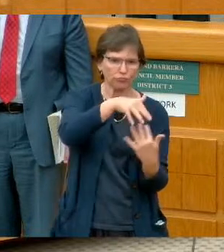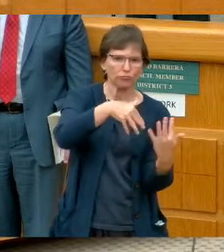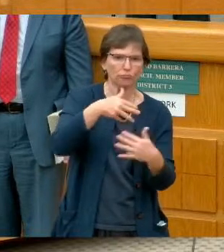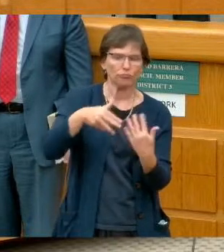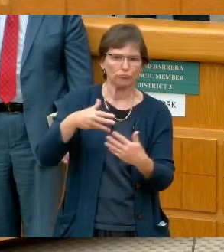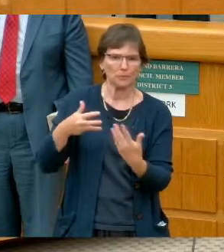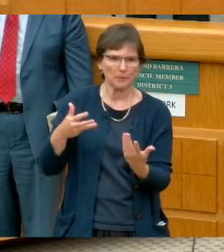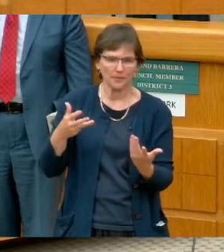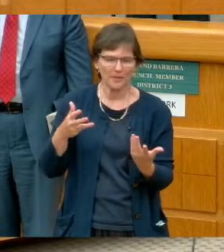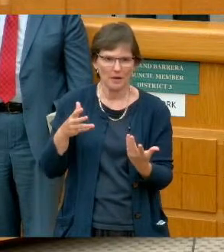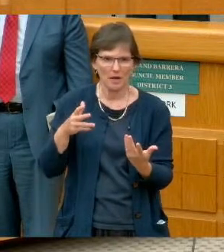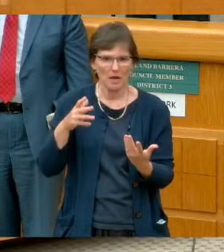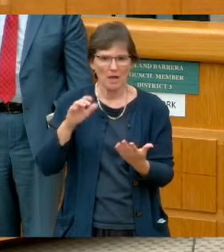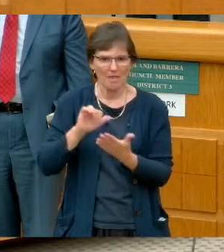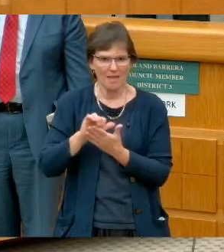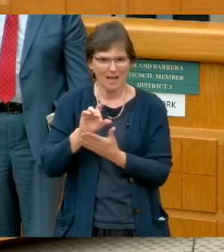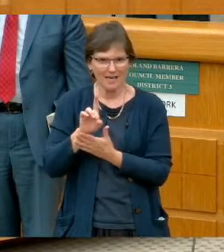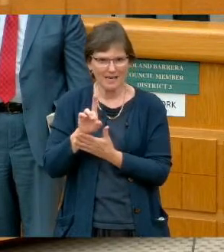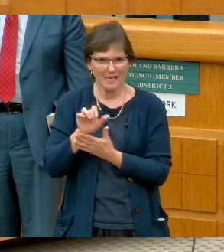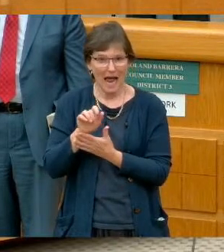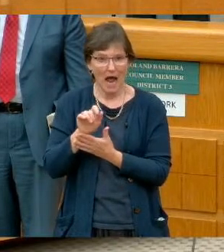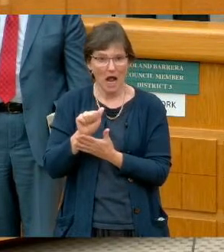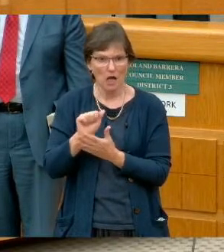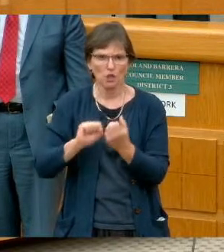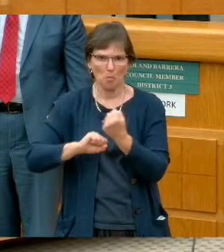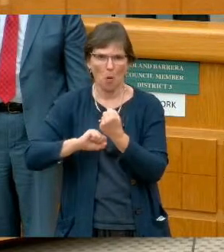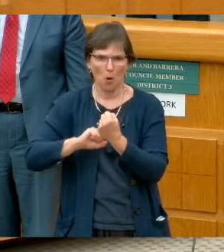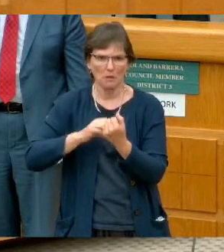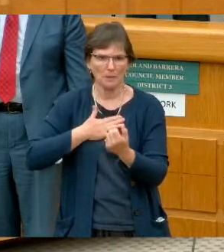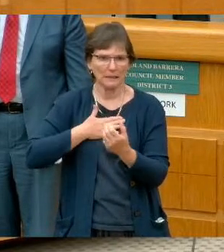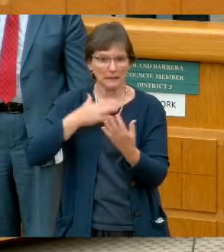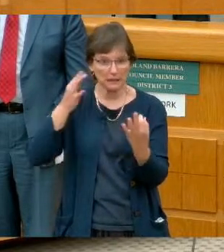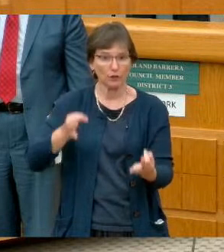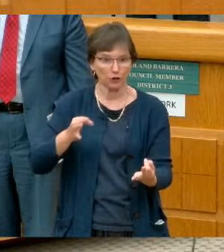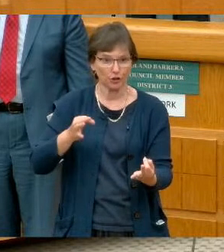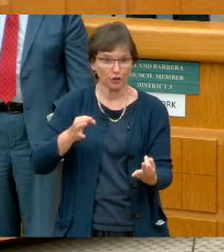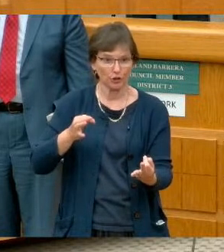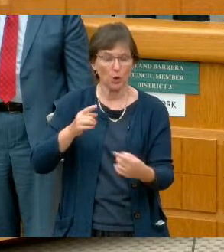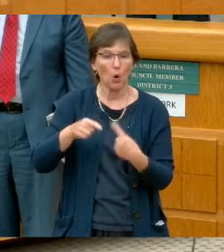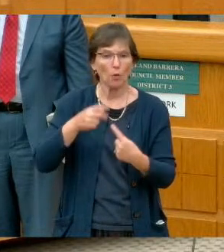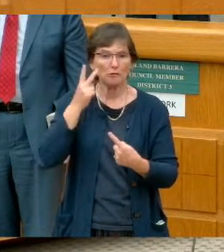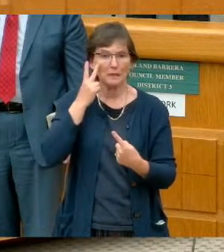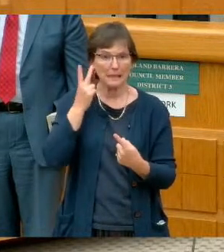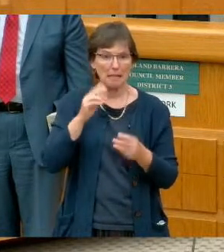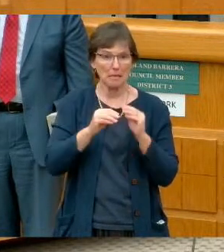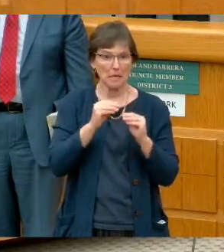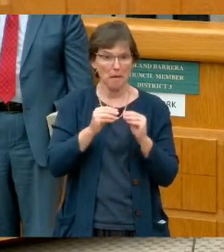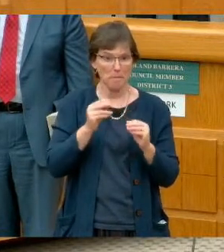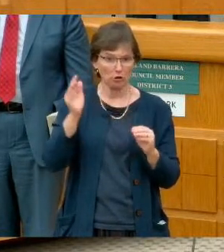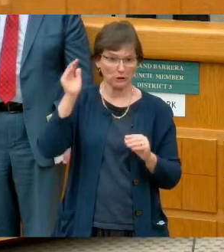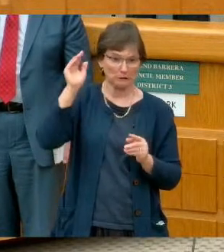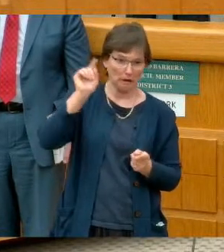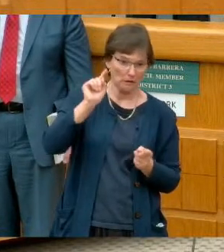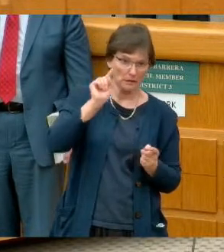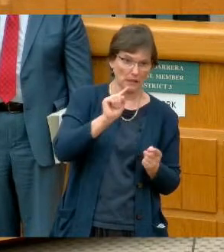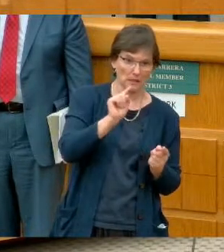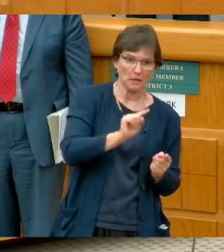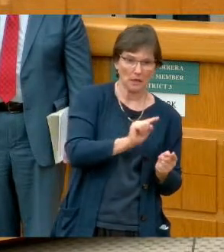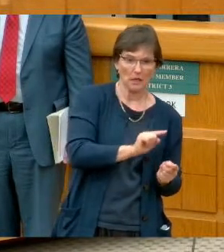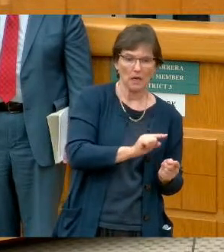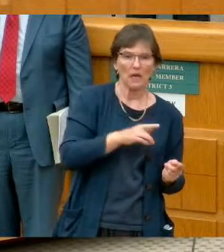supports that decision, and more importantly, we think that it's working. And when you see that curve